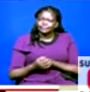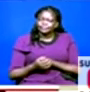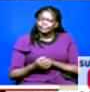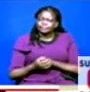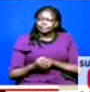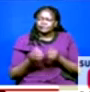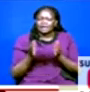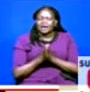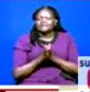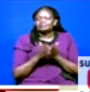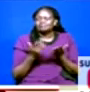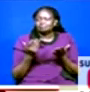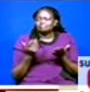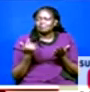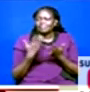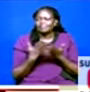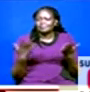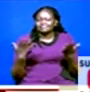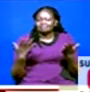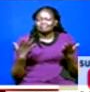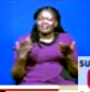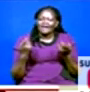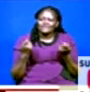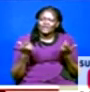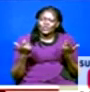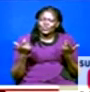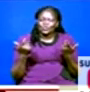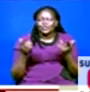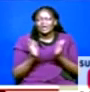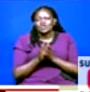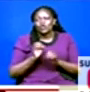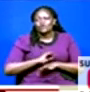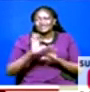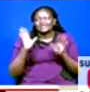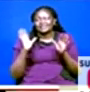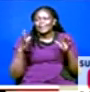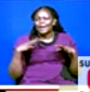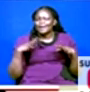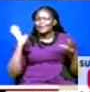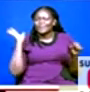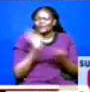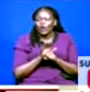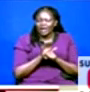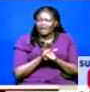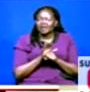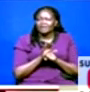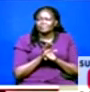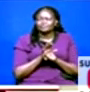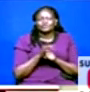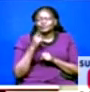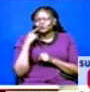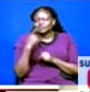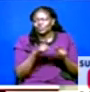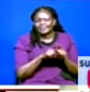And facilities are stretched. Obviously, overcrowding is there. And therefore, as a